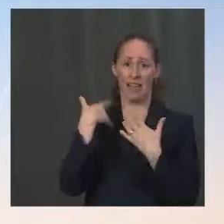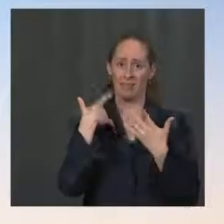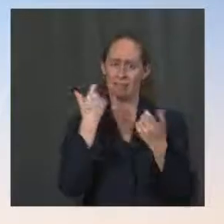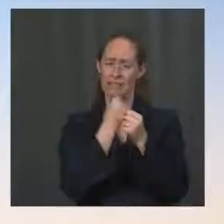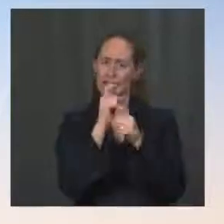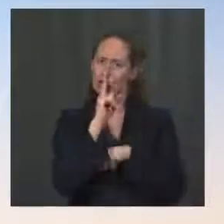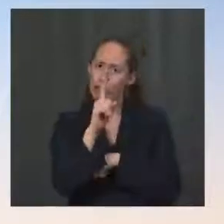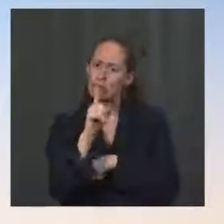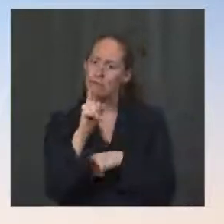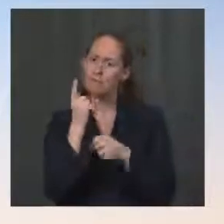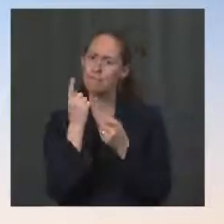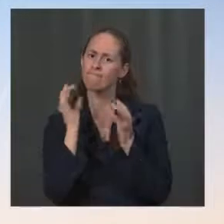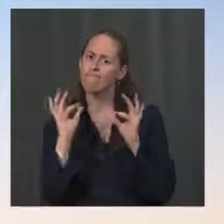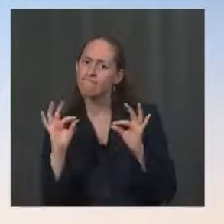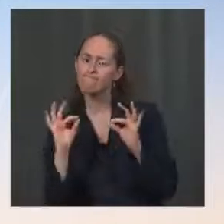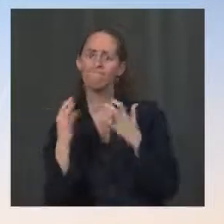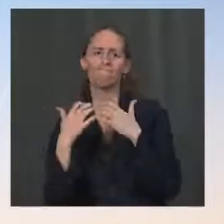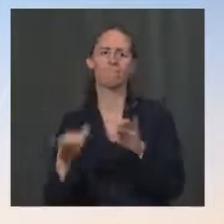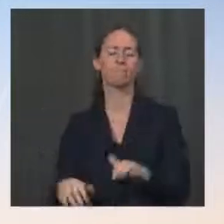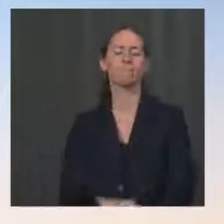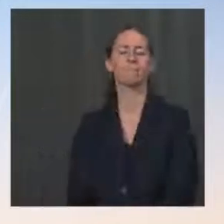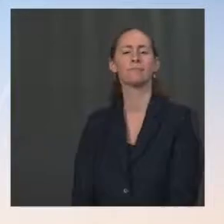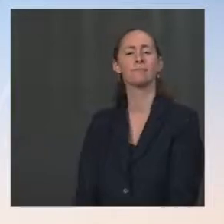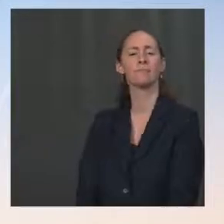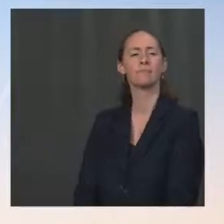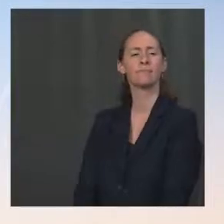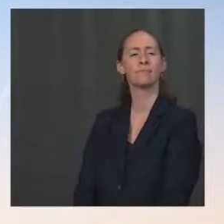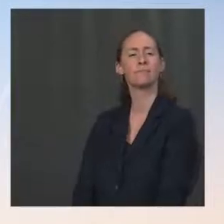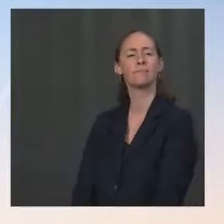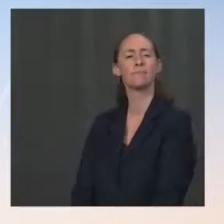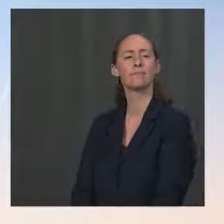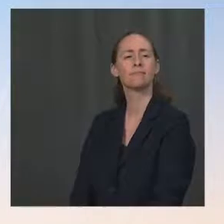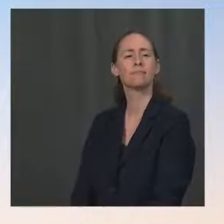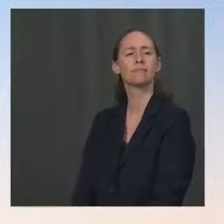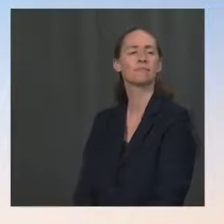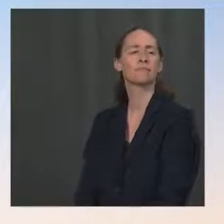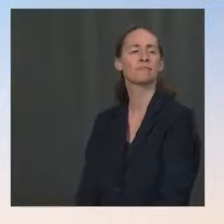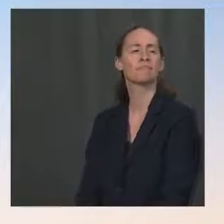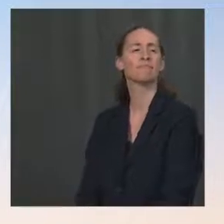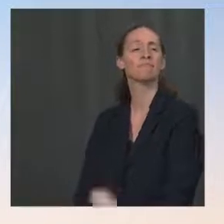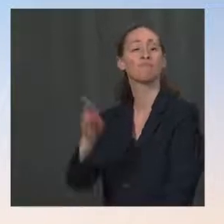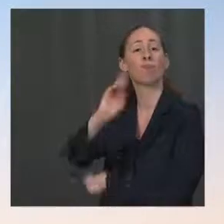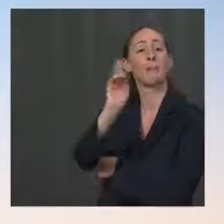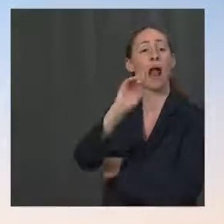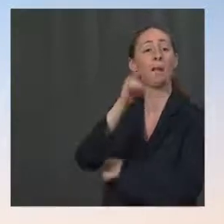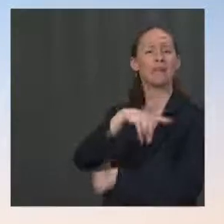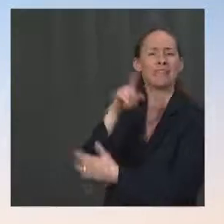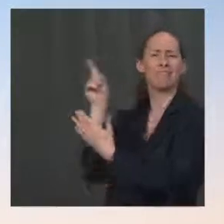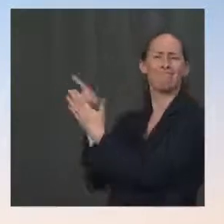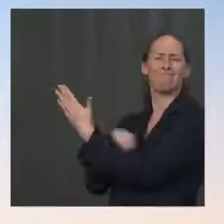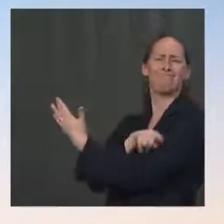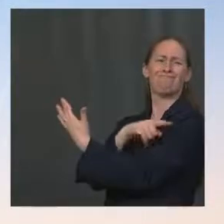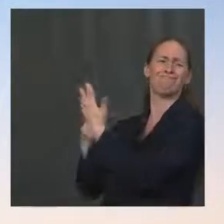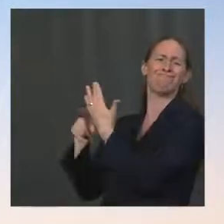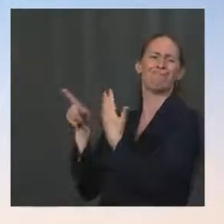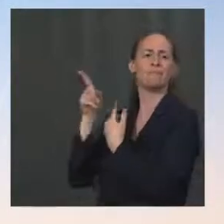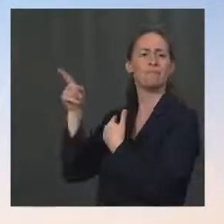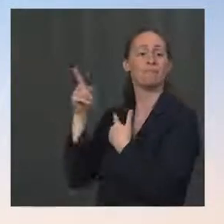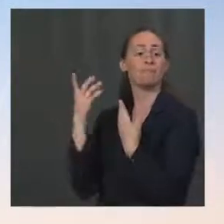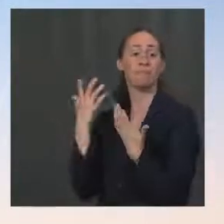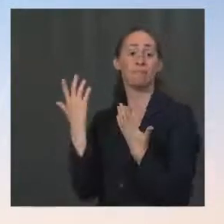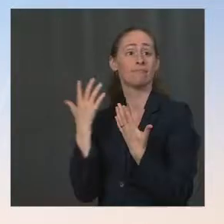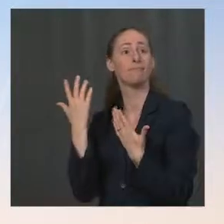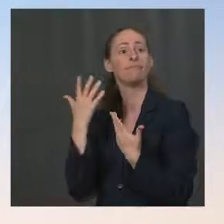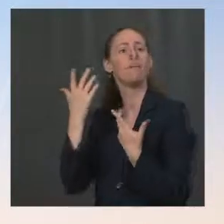I know earlier you addressed some of the Republican criticism of the president, but what is your message, what is the White House's message to Democrats who have